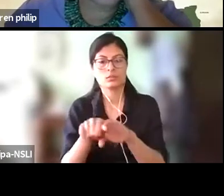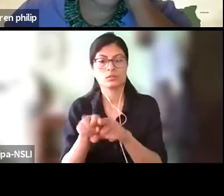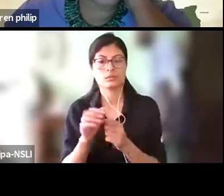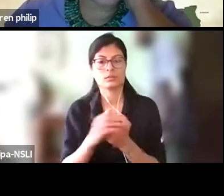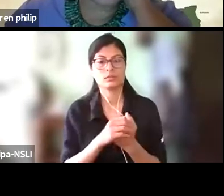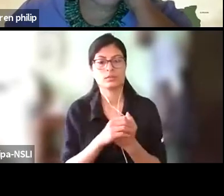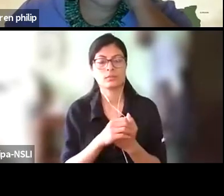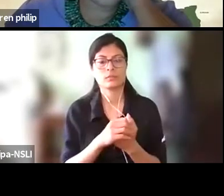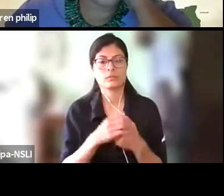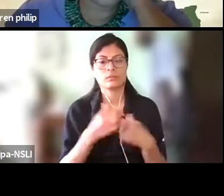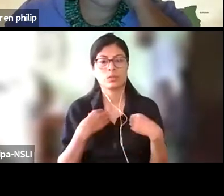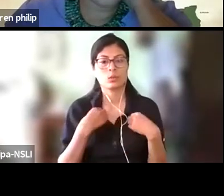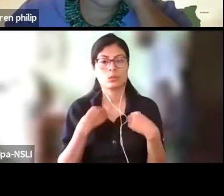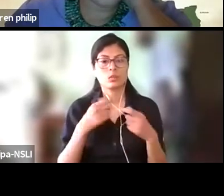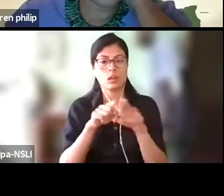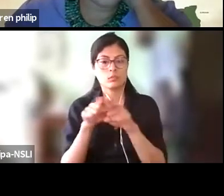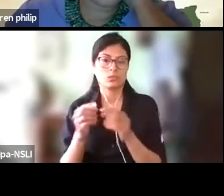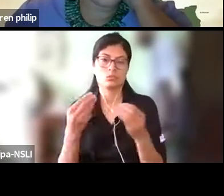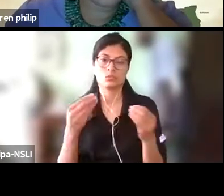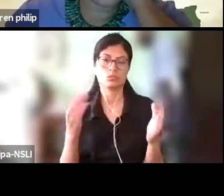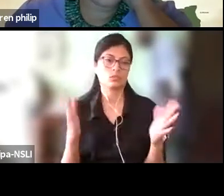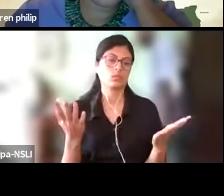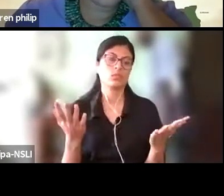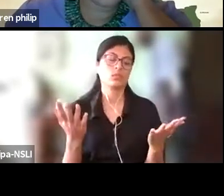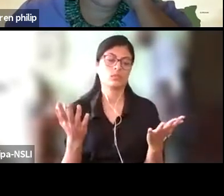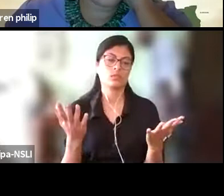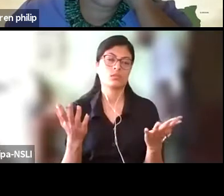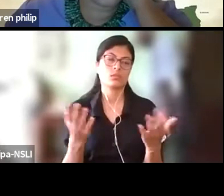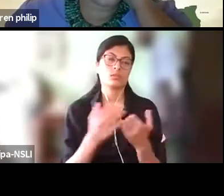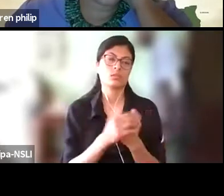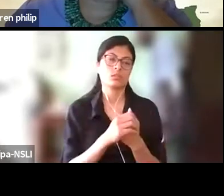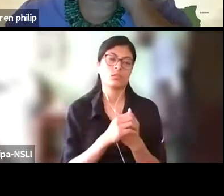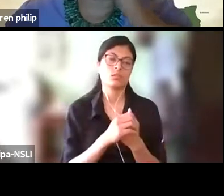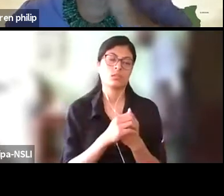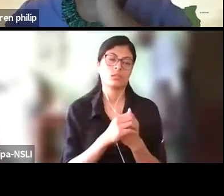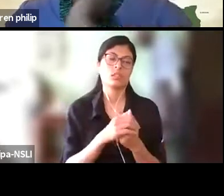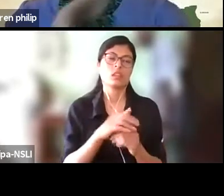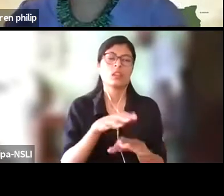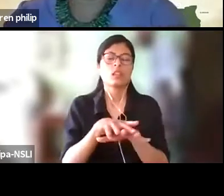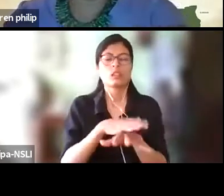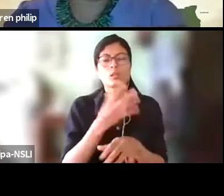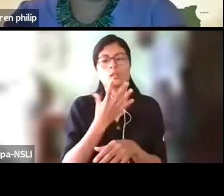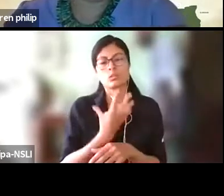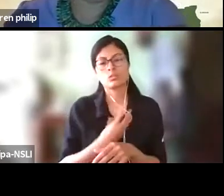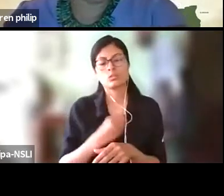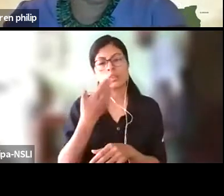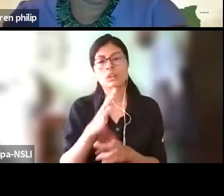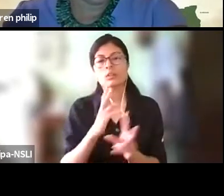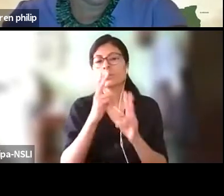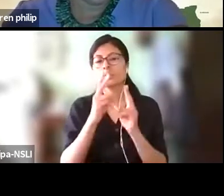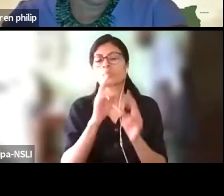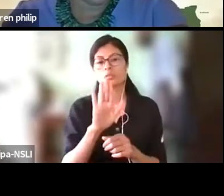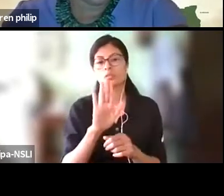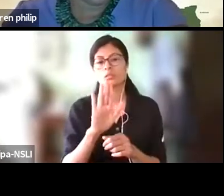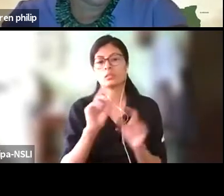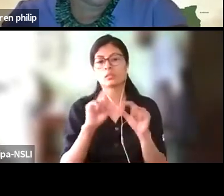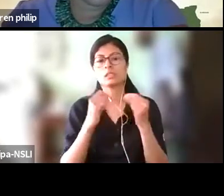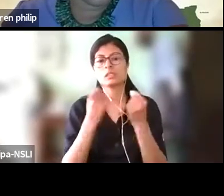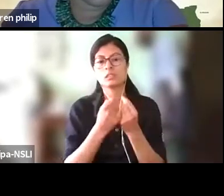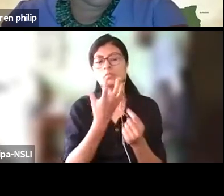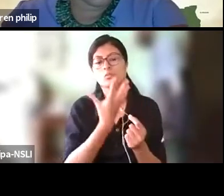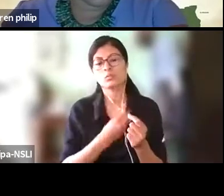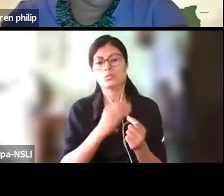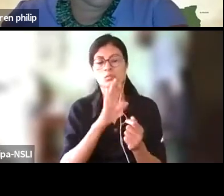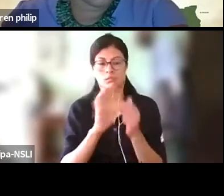the children. So it is very sad, the indigenous area. So we just wanted to